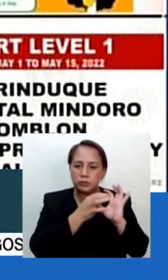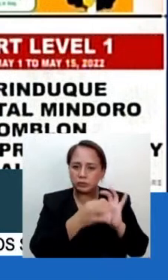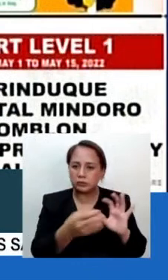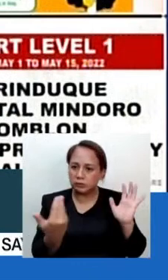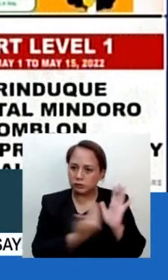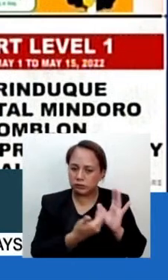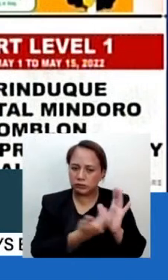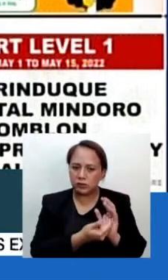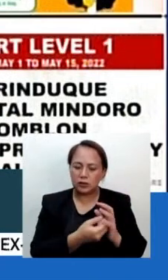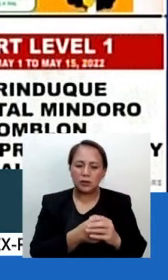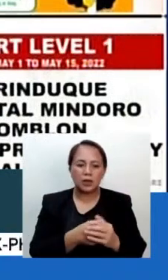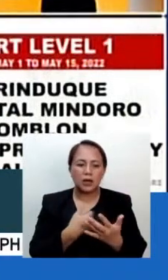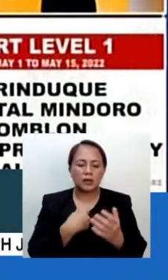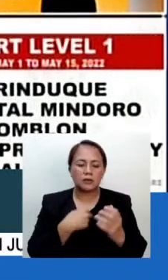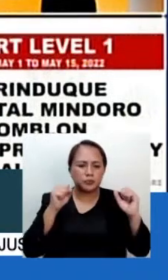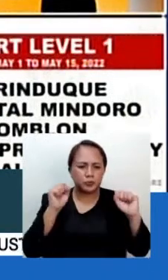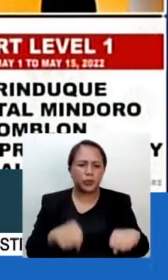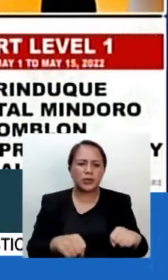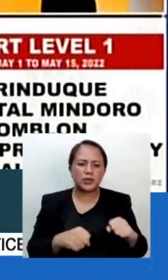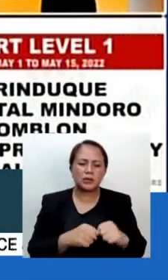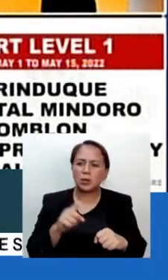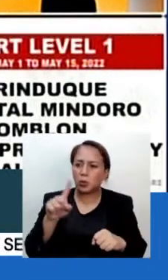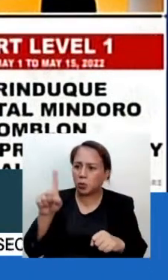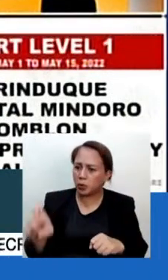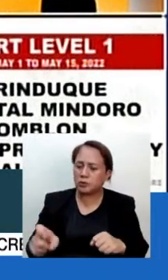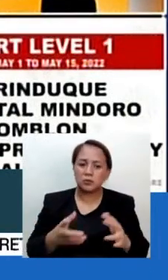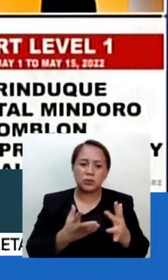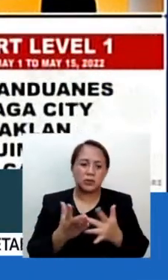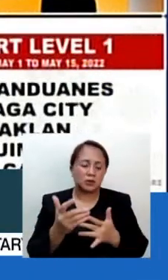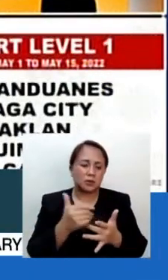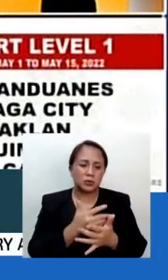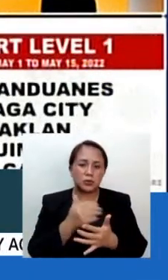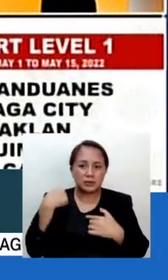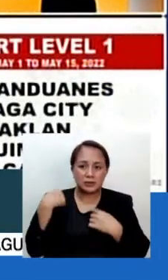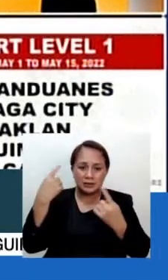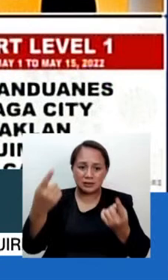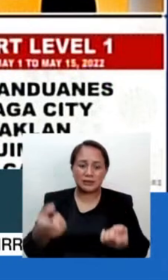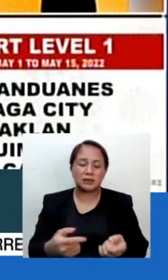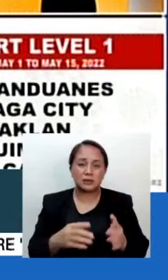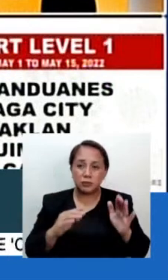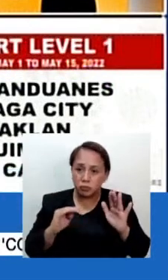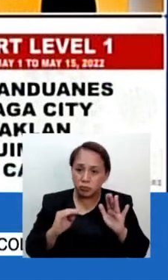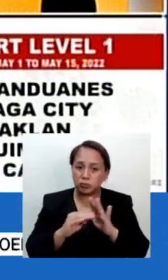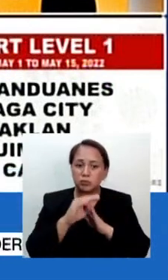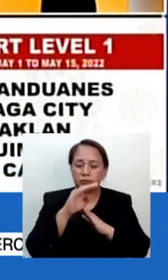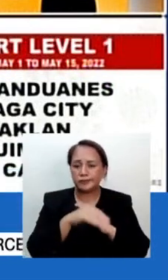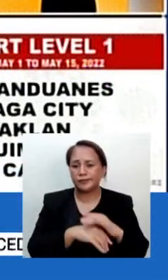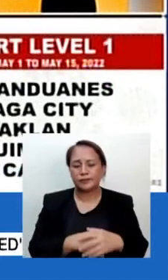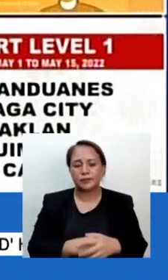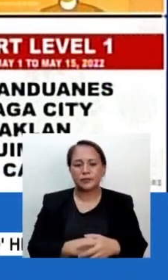at pwede naman pong tanungin, transparent naman po ever since kung tumataas.